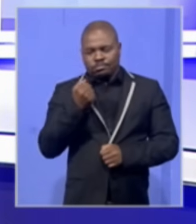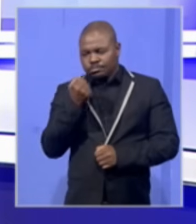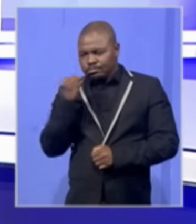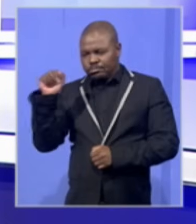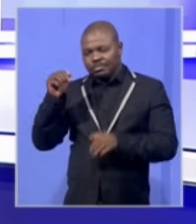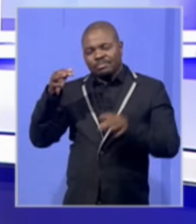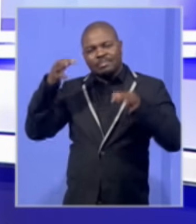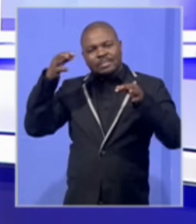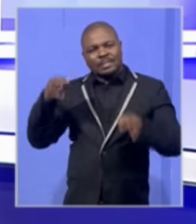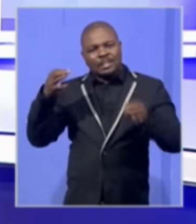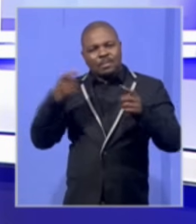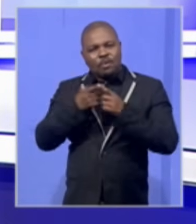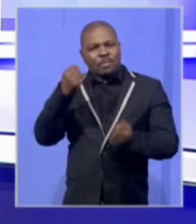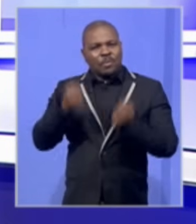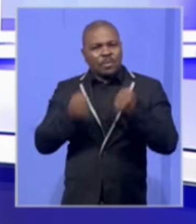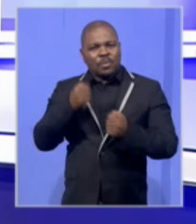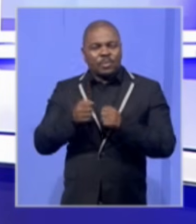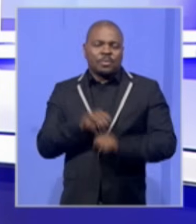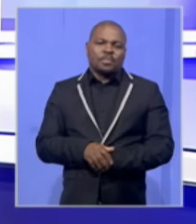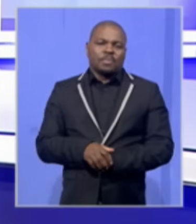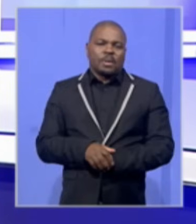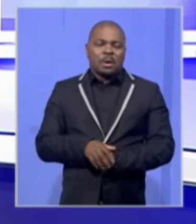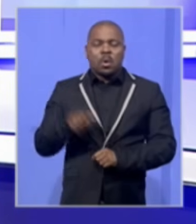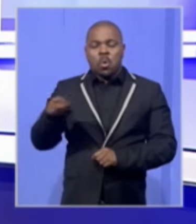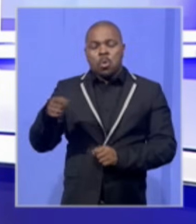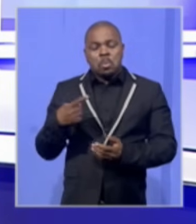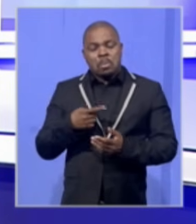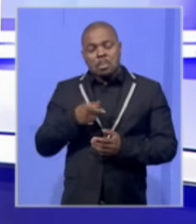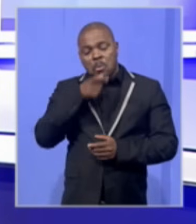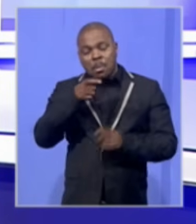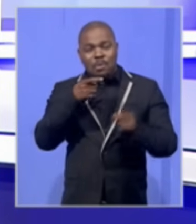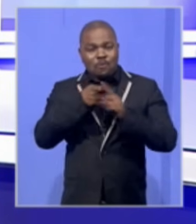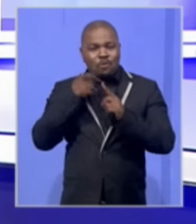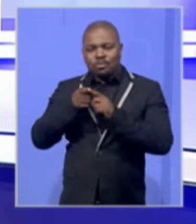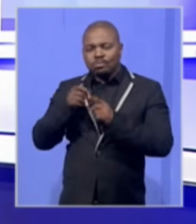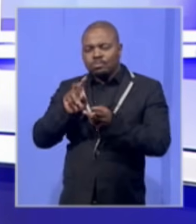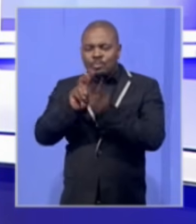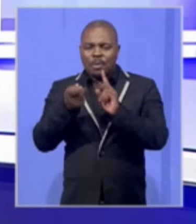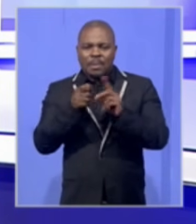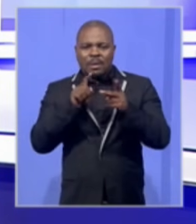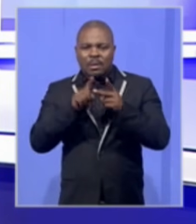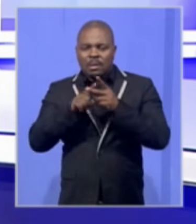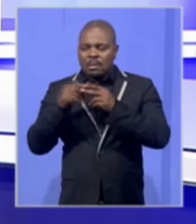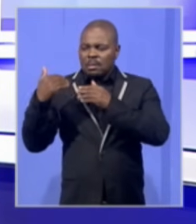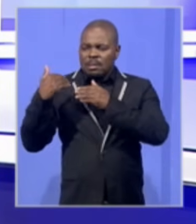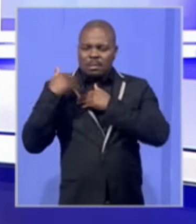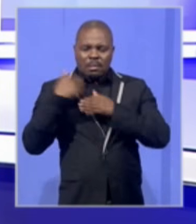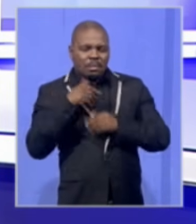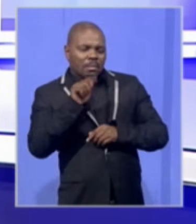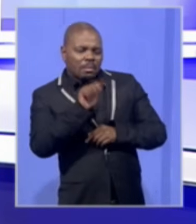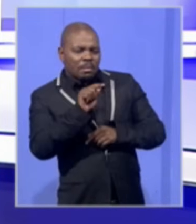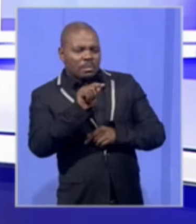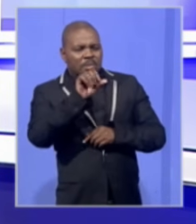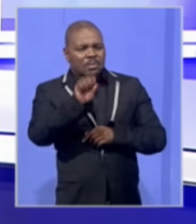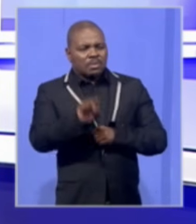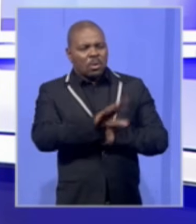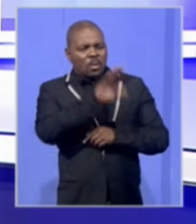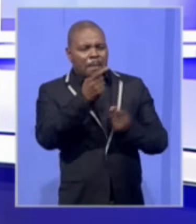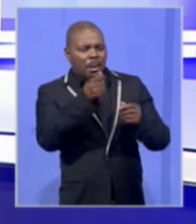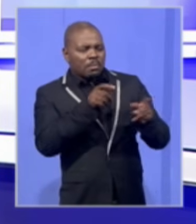bo bo tlhagisitsweng ke motsamaisi wa morero wa dikadimo mo boemong jwa moelatlhoko wa ditheo tsa ditšhelete wa banka ya